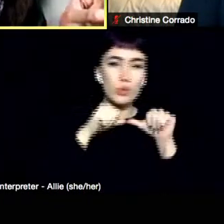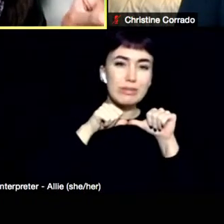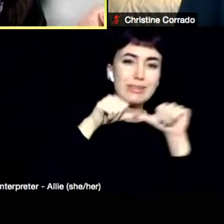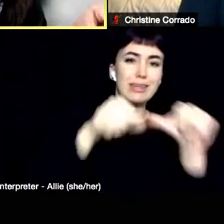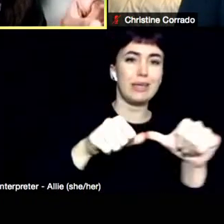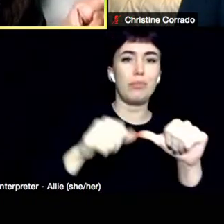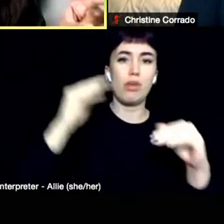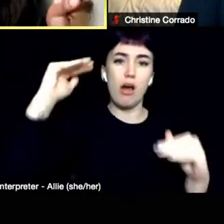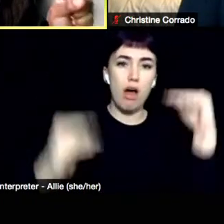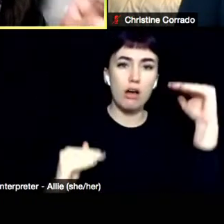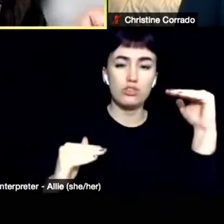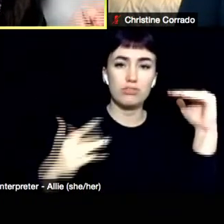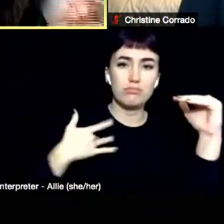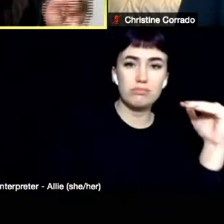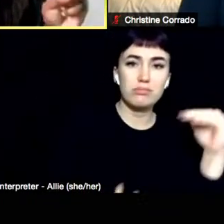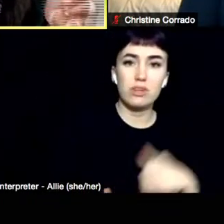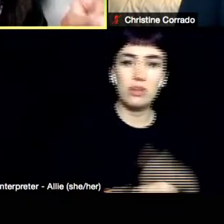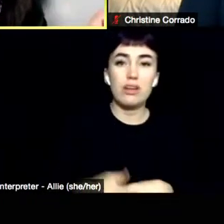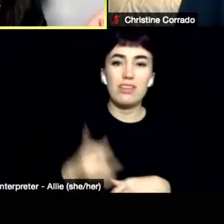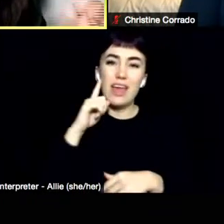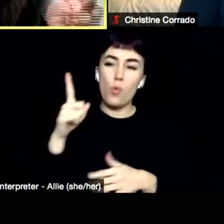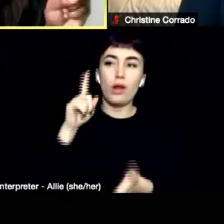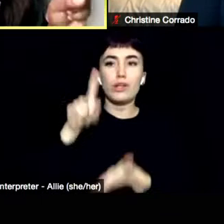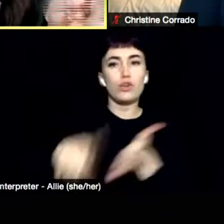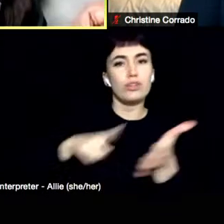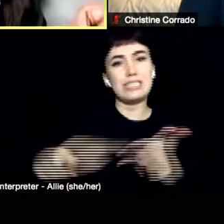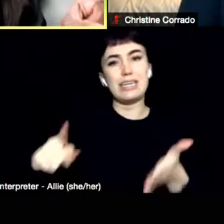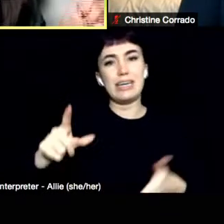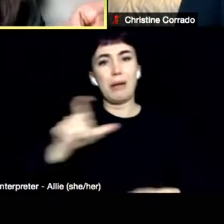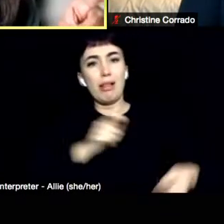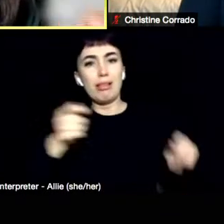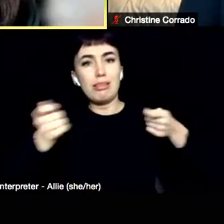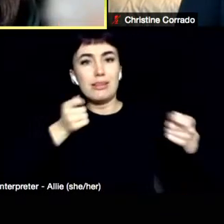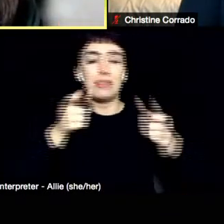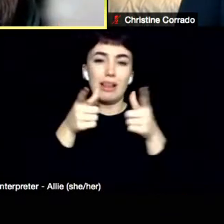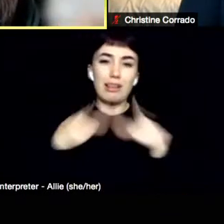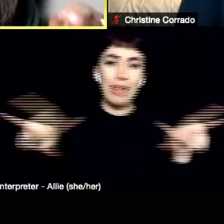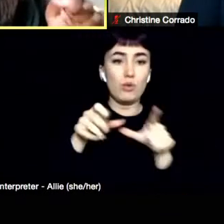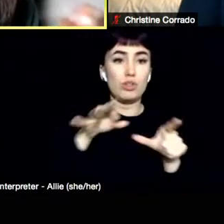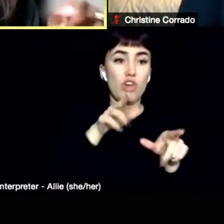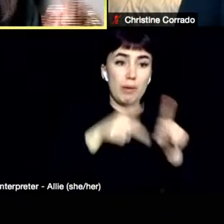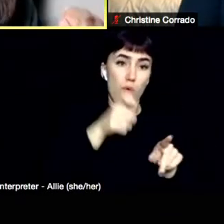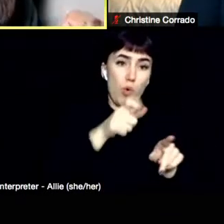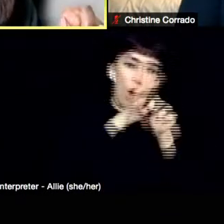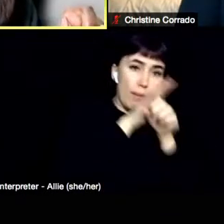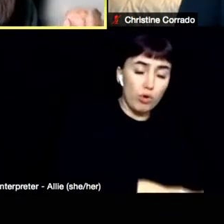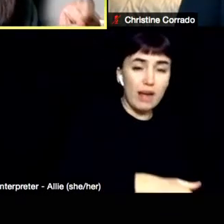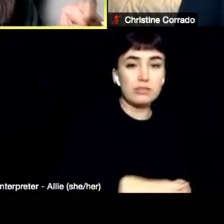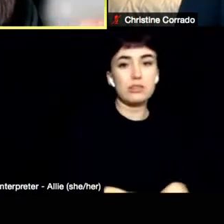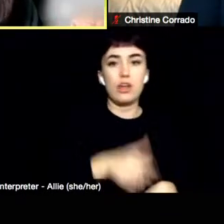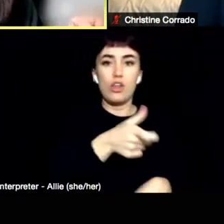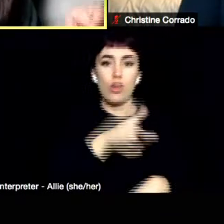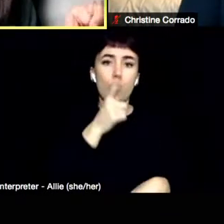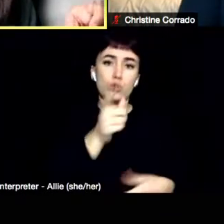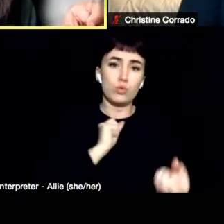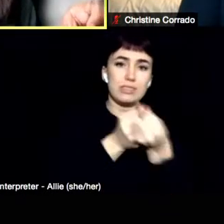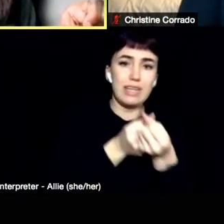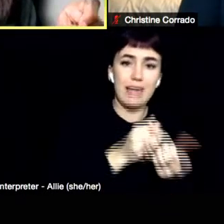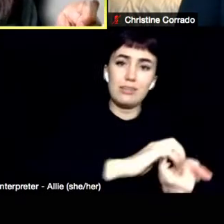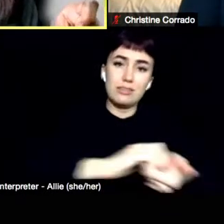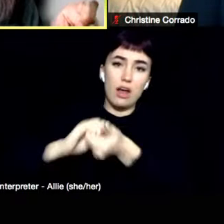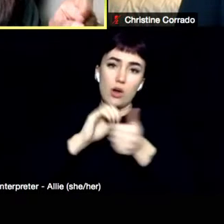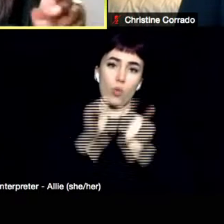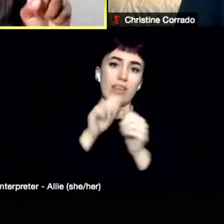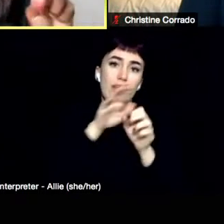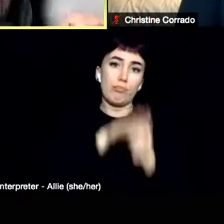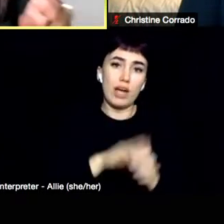will instead seek to critique and police the language of the oppressed and those who stand in solidarity with oppressed